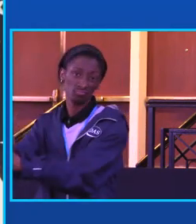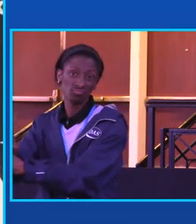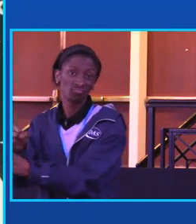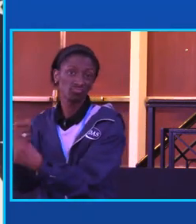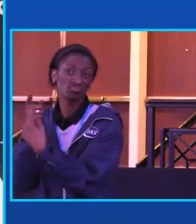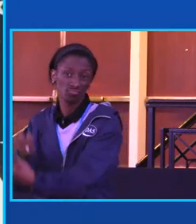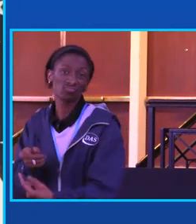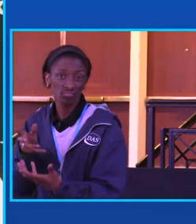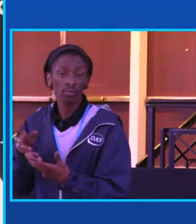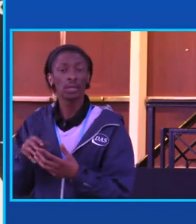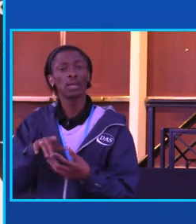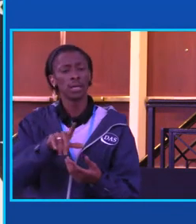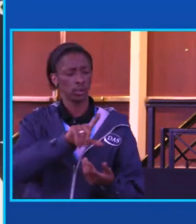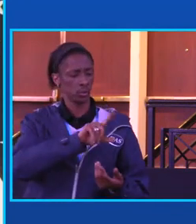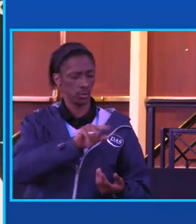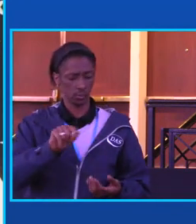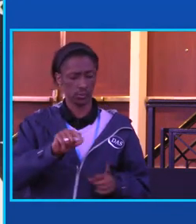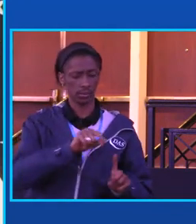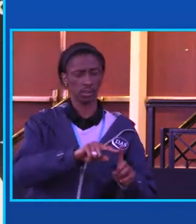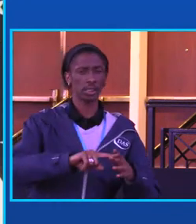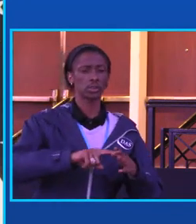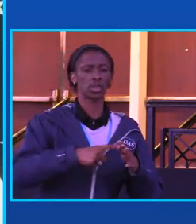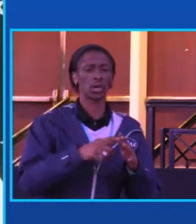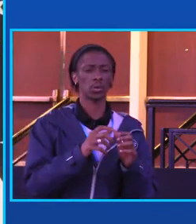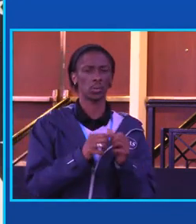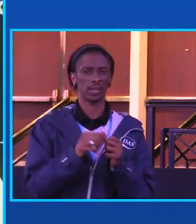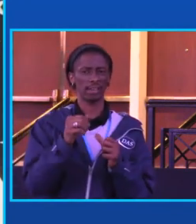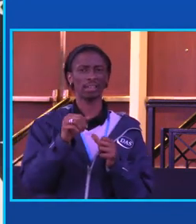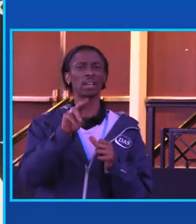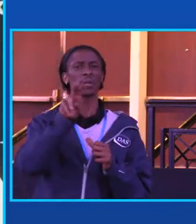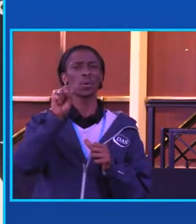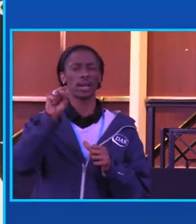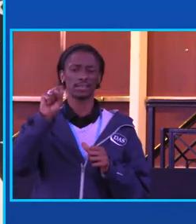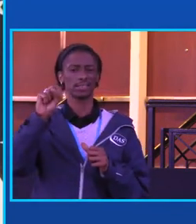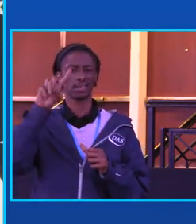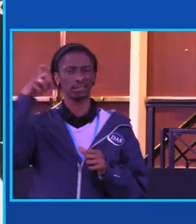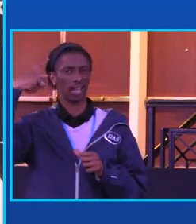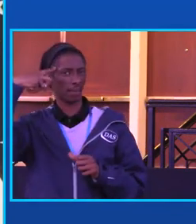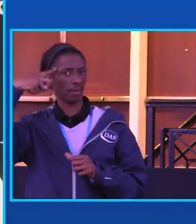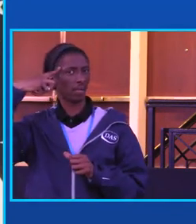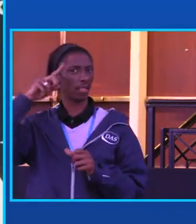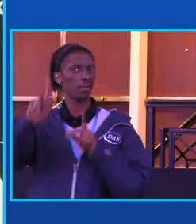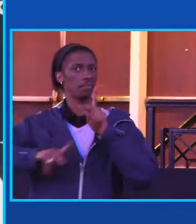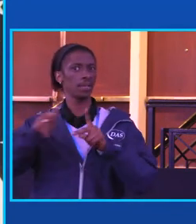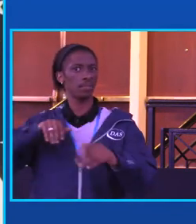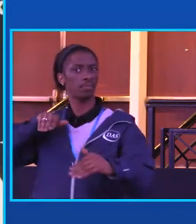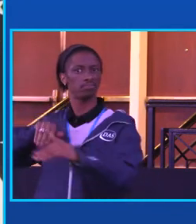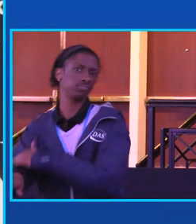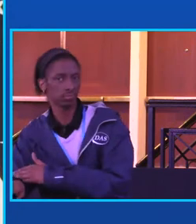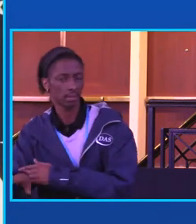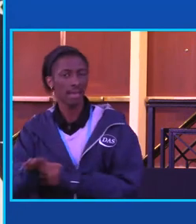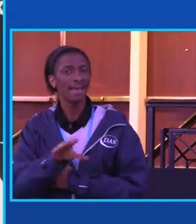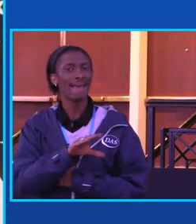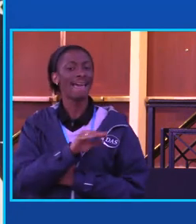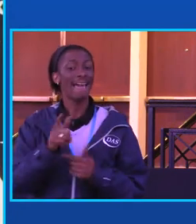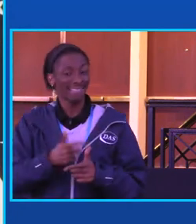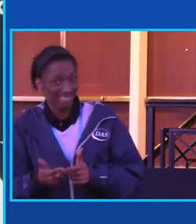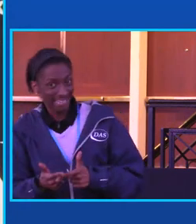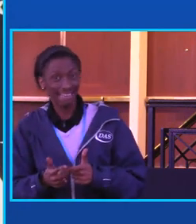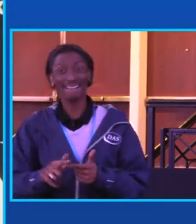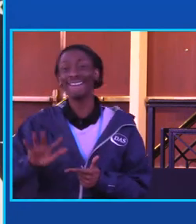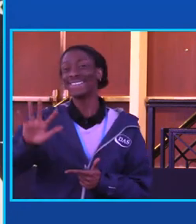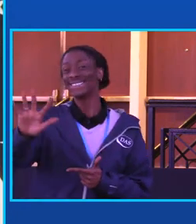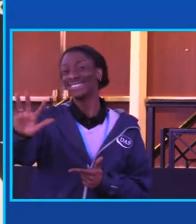2021 began, you guys know, it began with the insurrection on the United States Capitol, followed by over 500